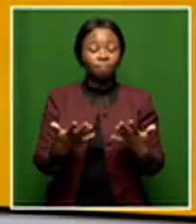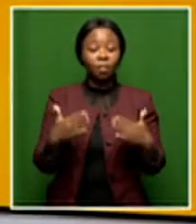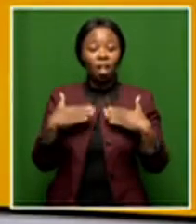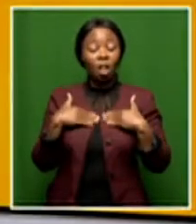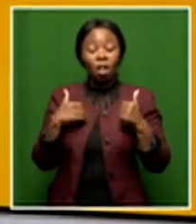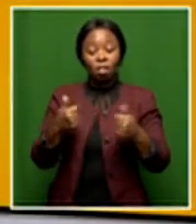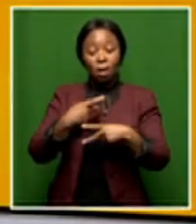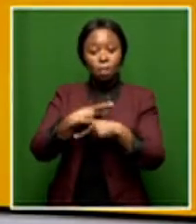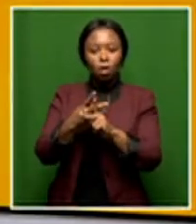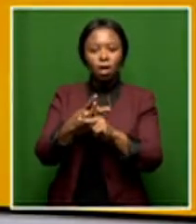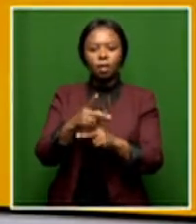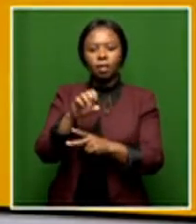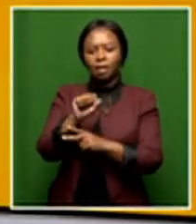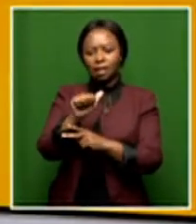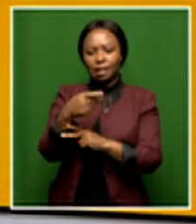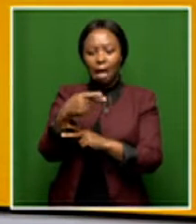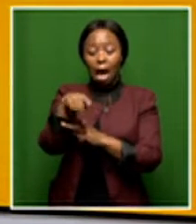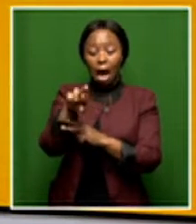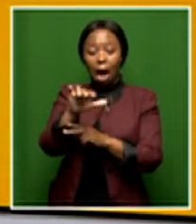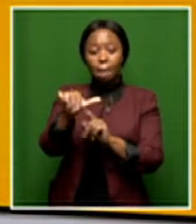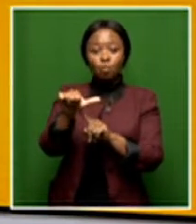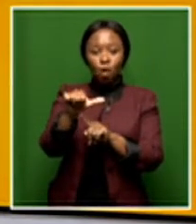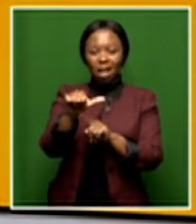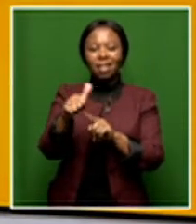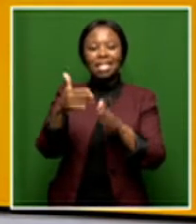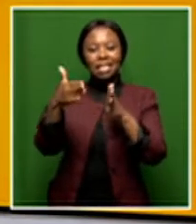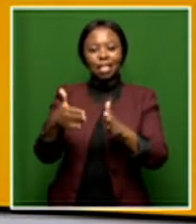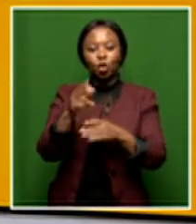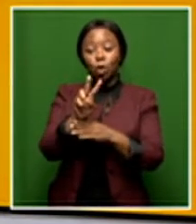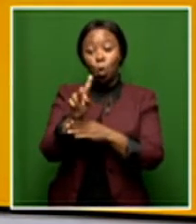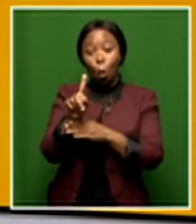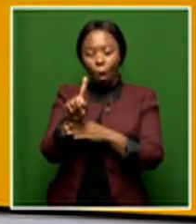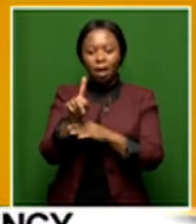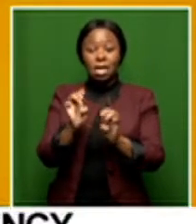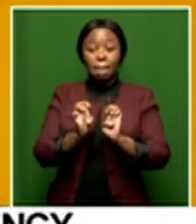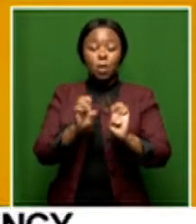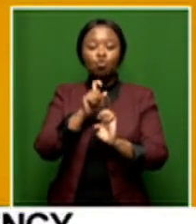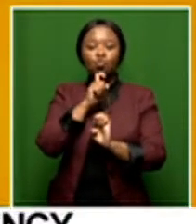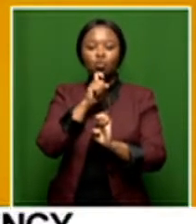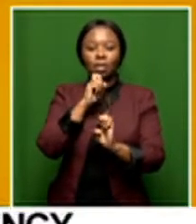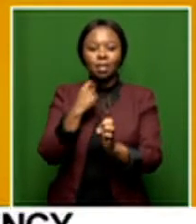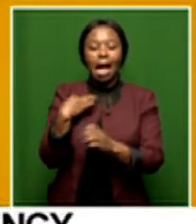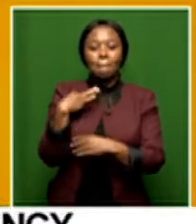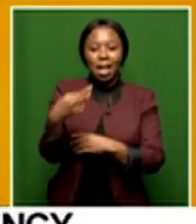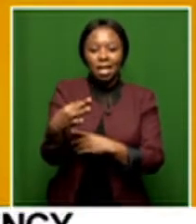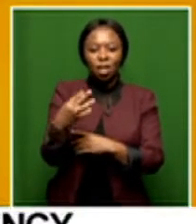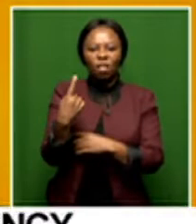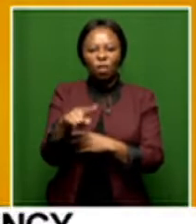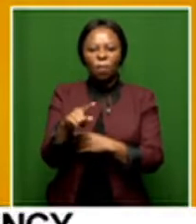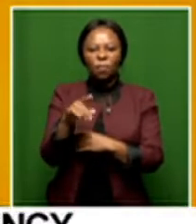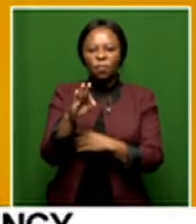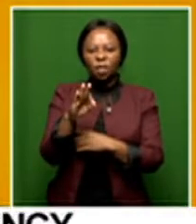health product regulator, SAHPRA, has approved a Section 21 emergency use application for the